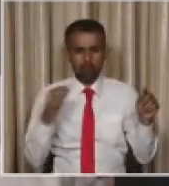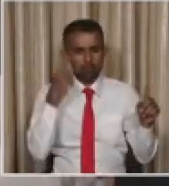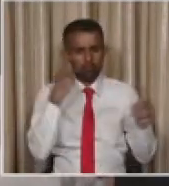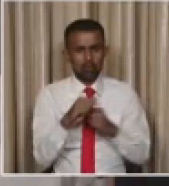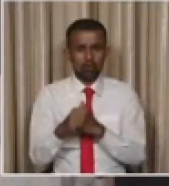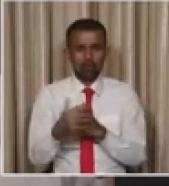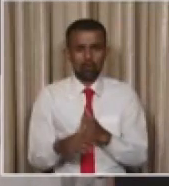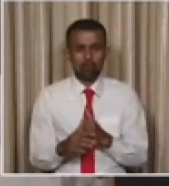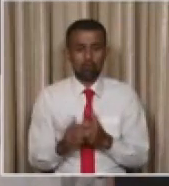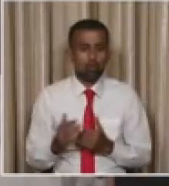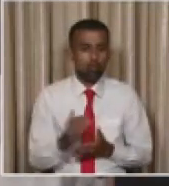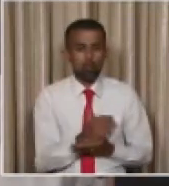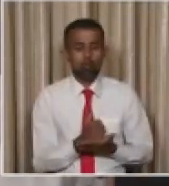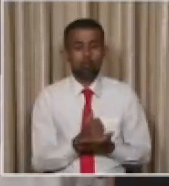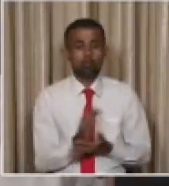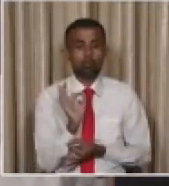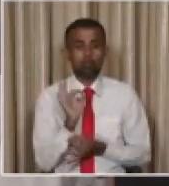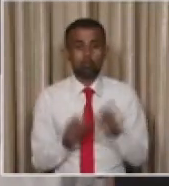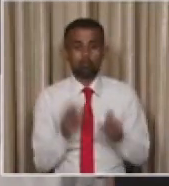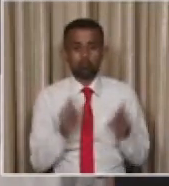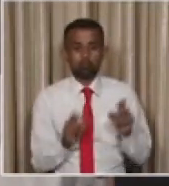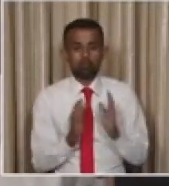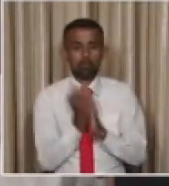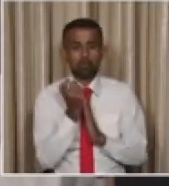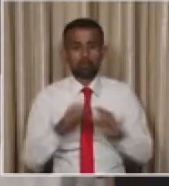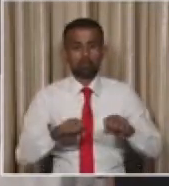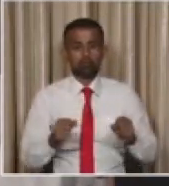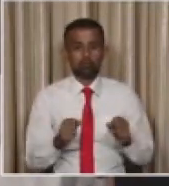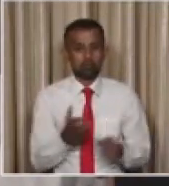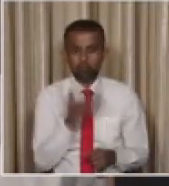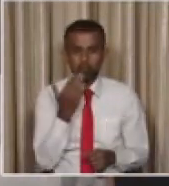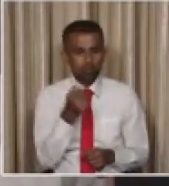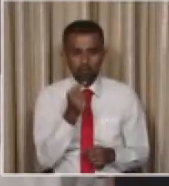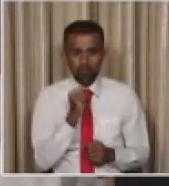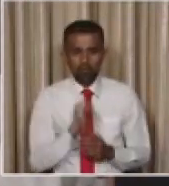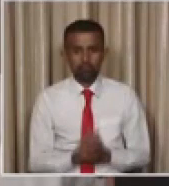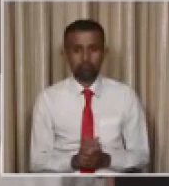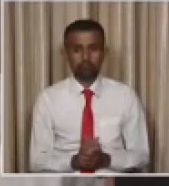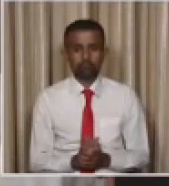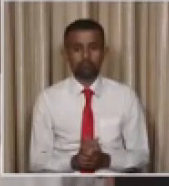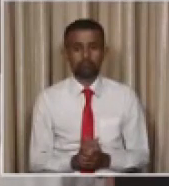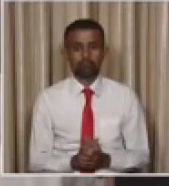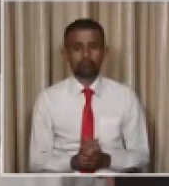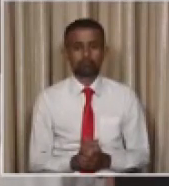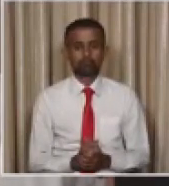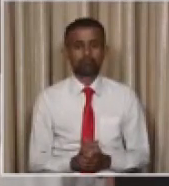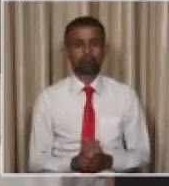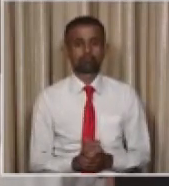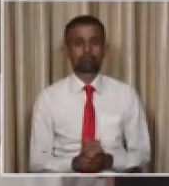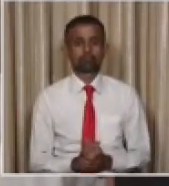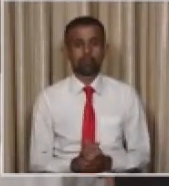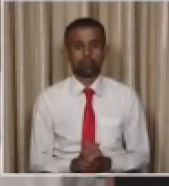been removed. And the power of this Supreme Court finally has to go back to the 1972 Constitution, all